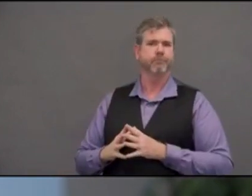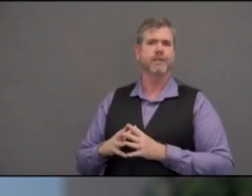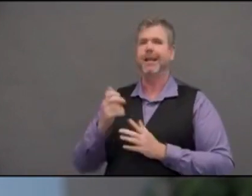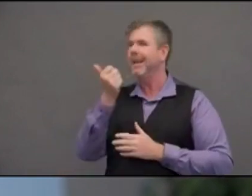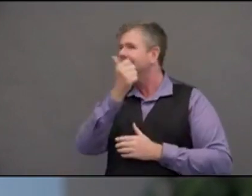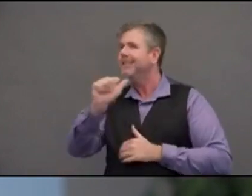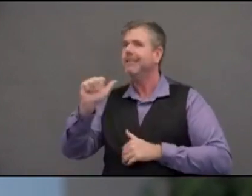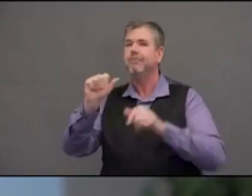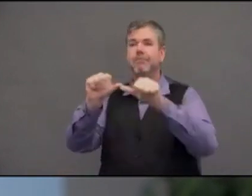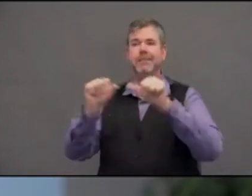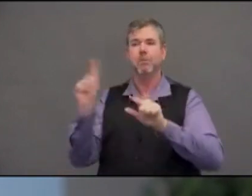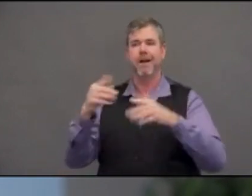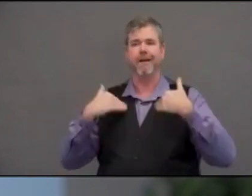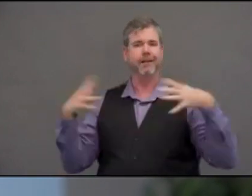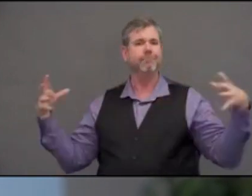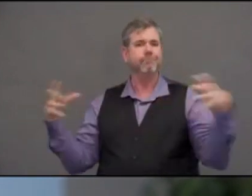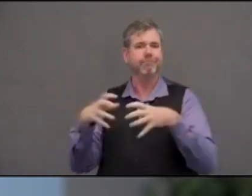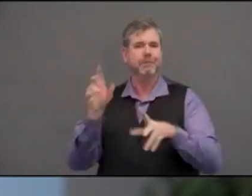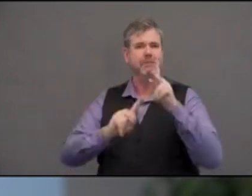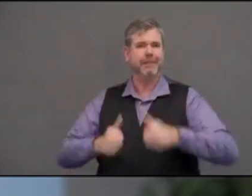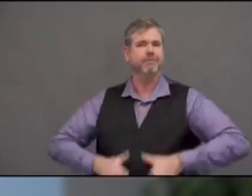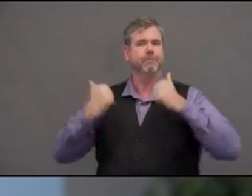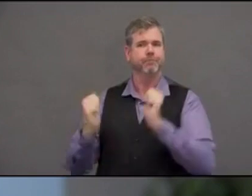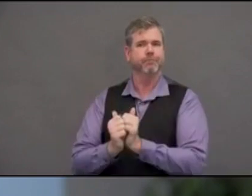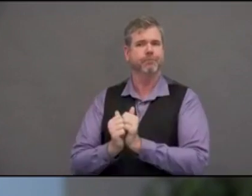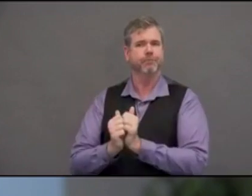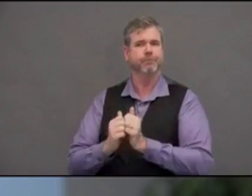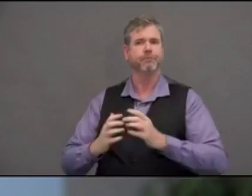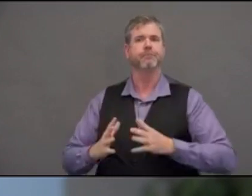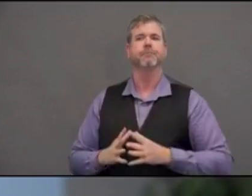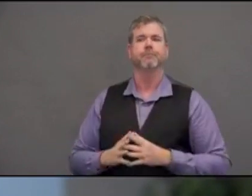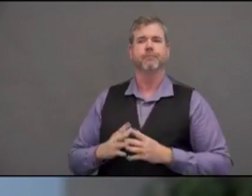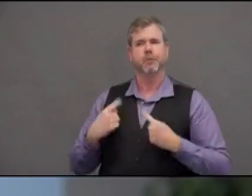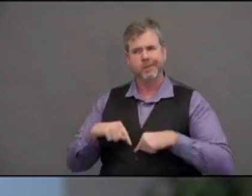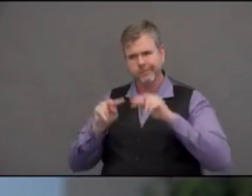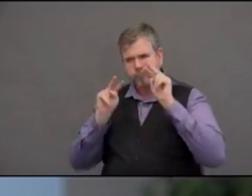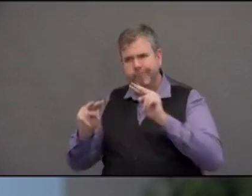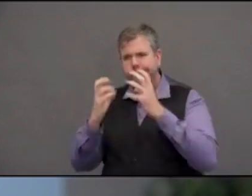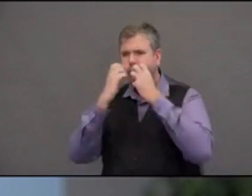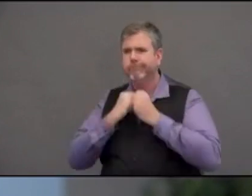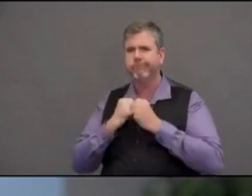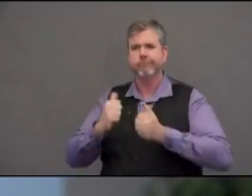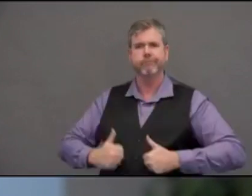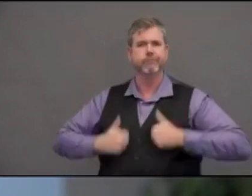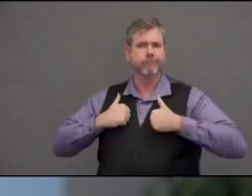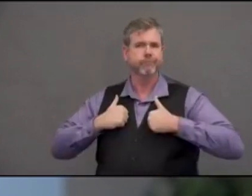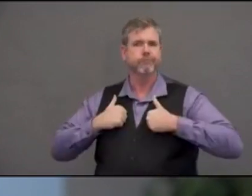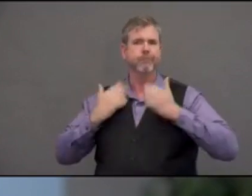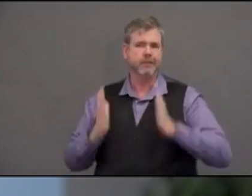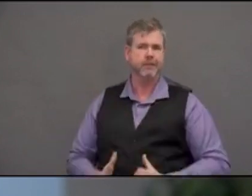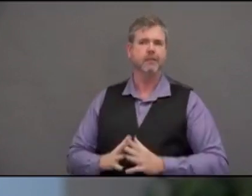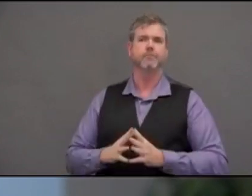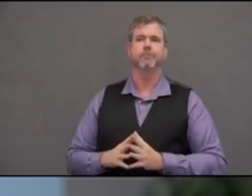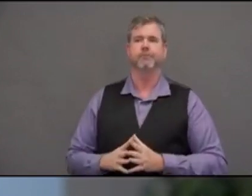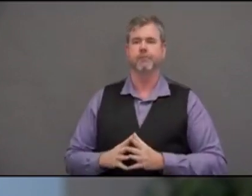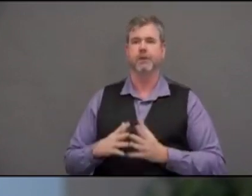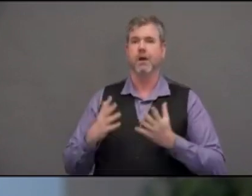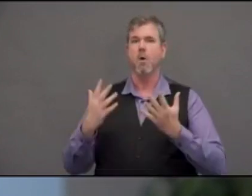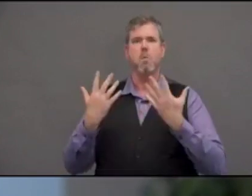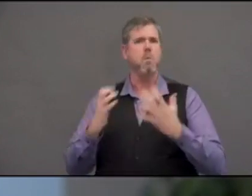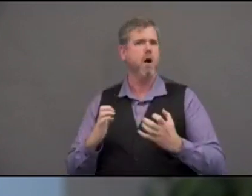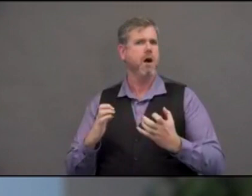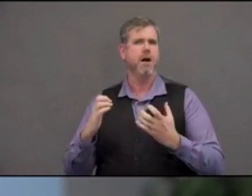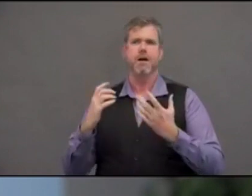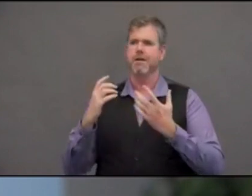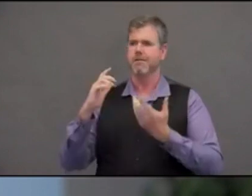care for their residents. We want to diminish the number of new infections with COVID, and we want to